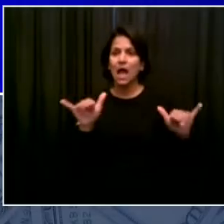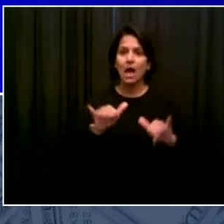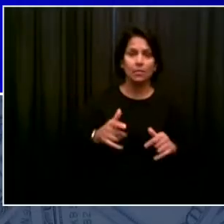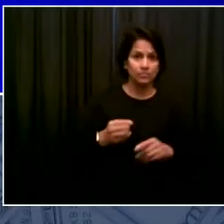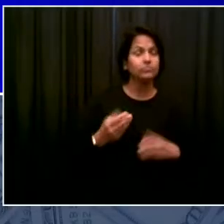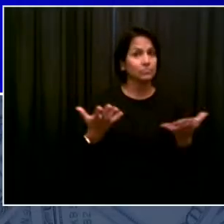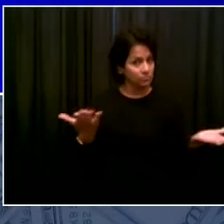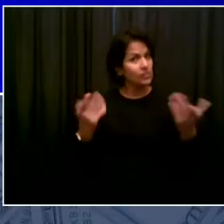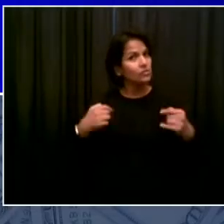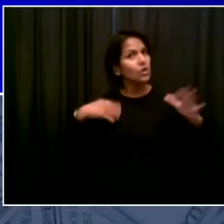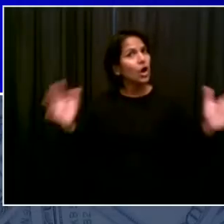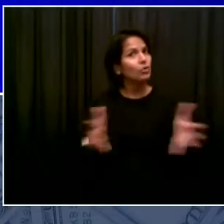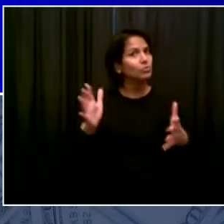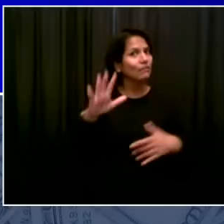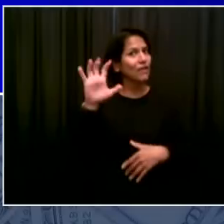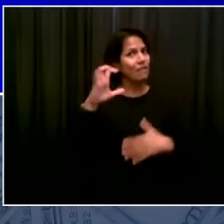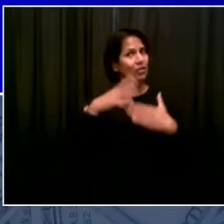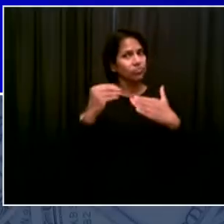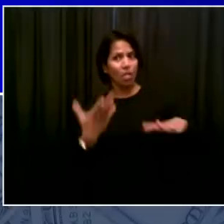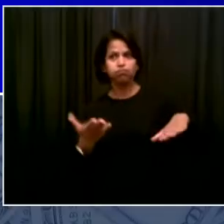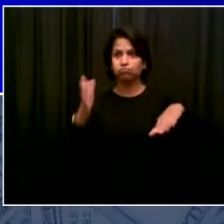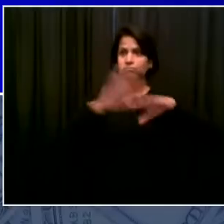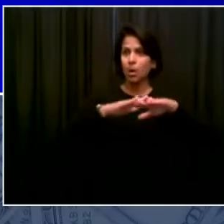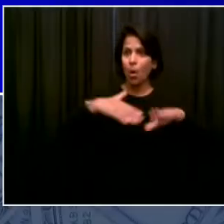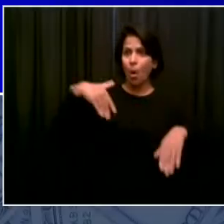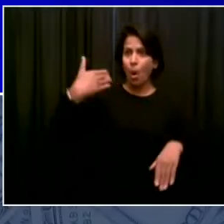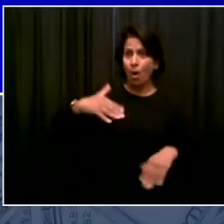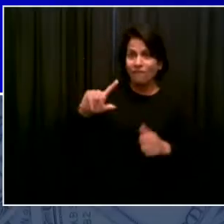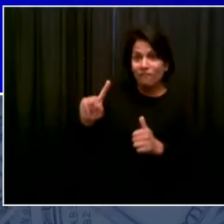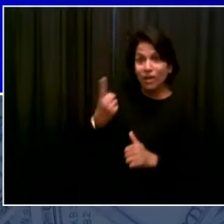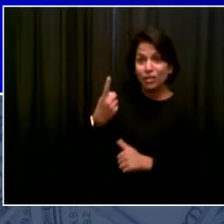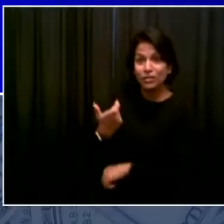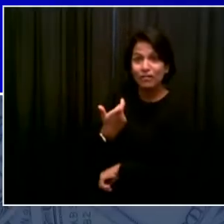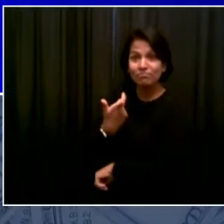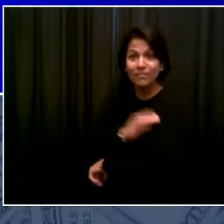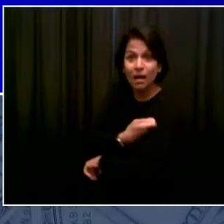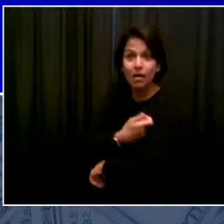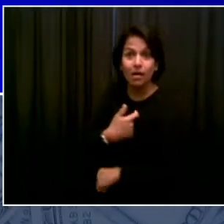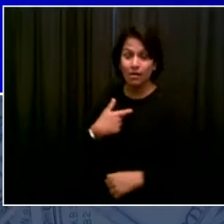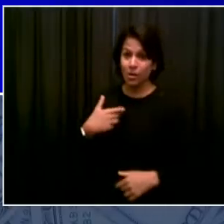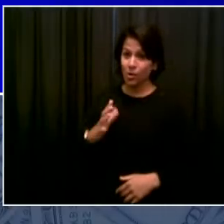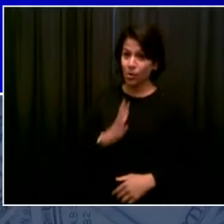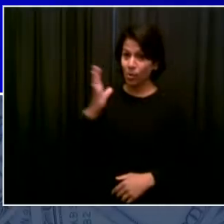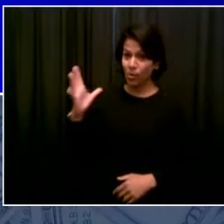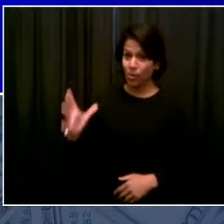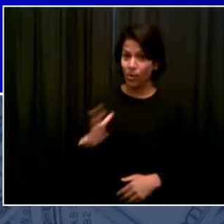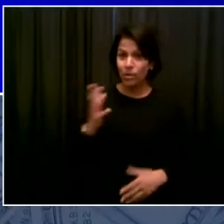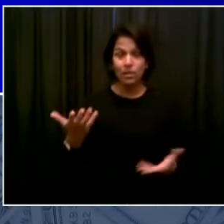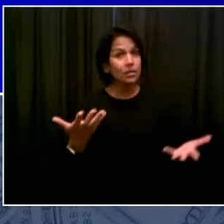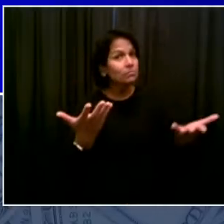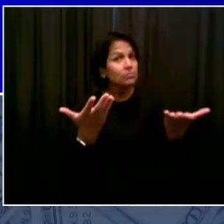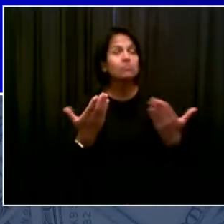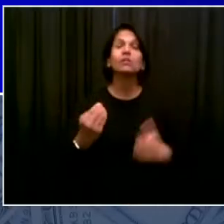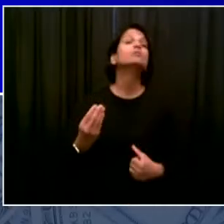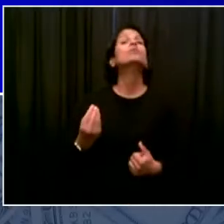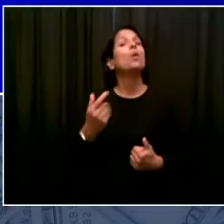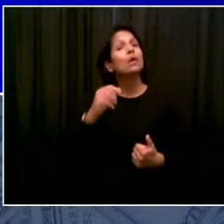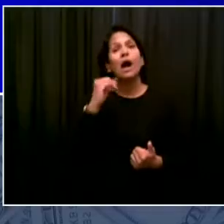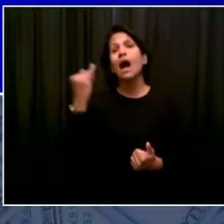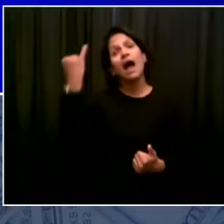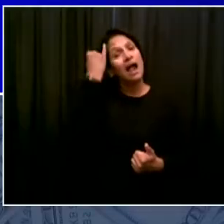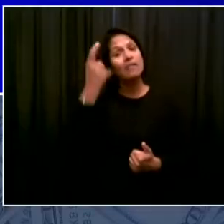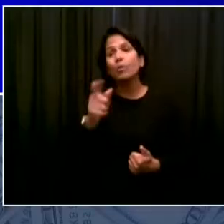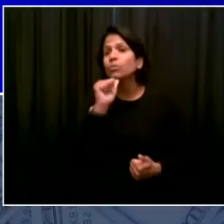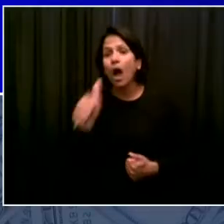healthcare, with education, you get a letter that says on November 1st, you're going to go on leave without pay. We don't want that for anyone. We just want to get